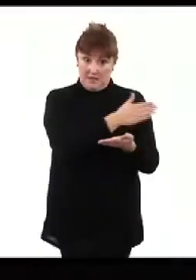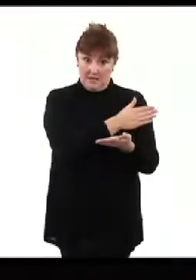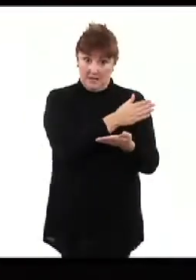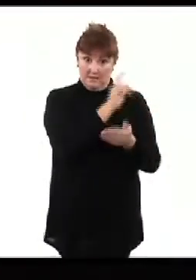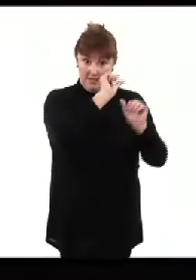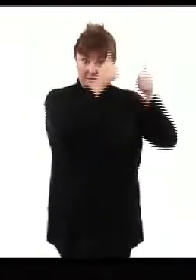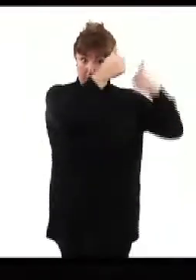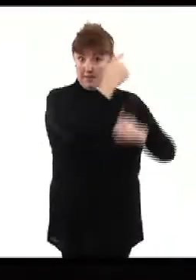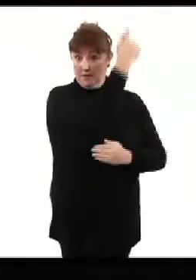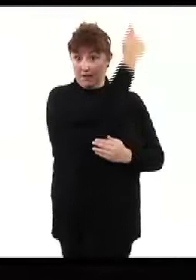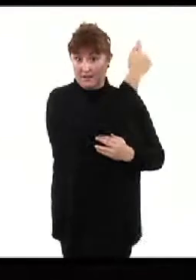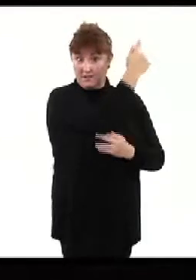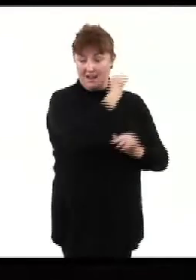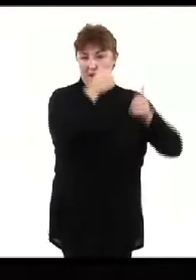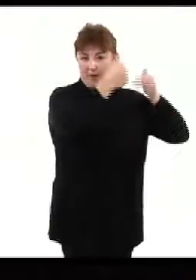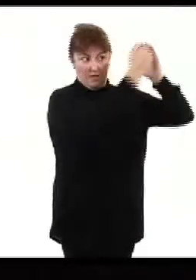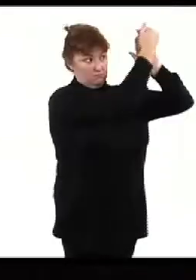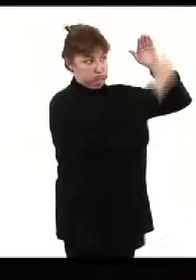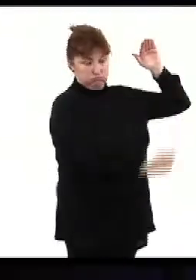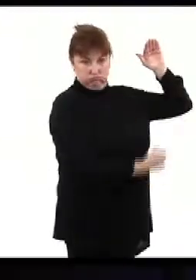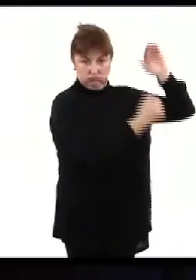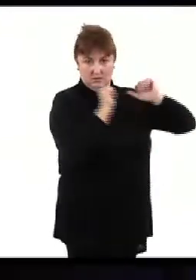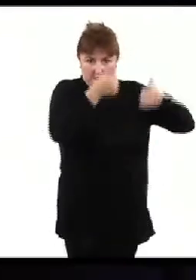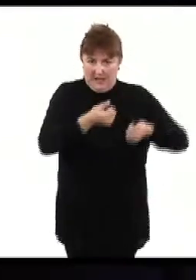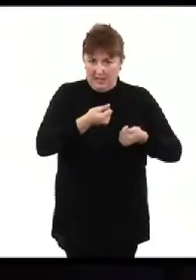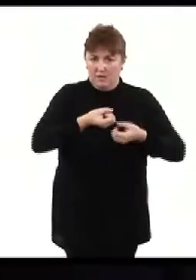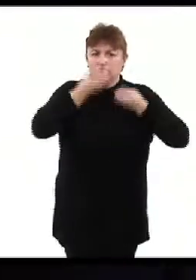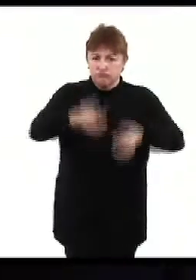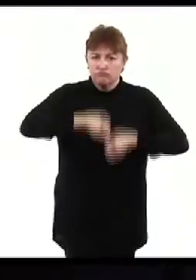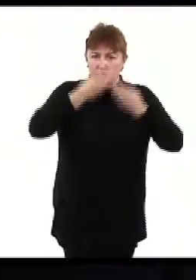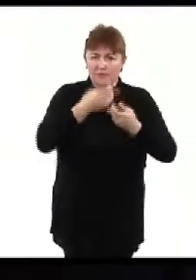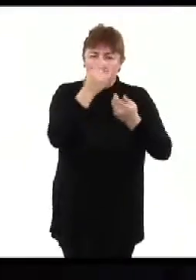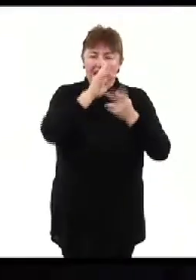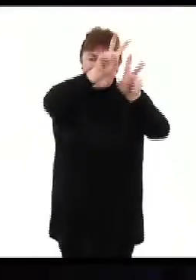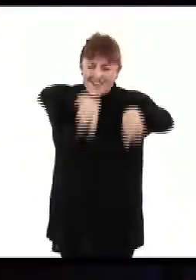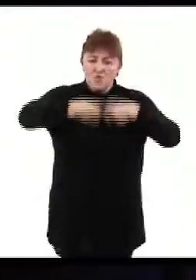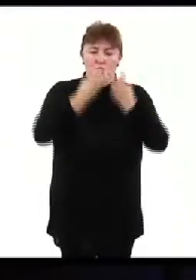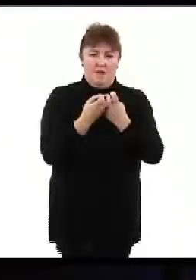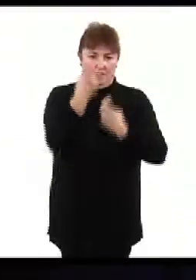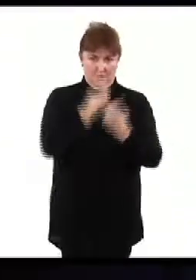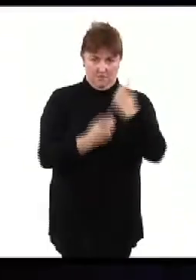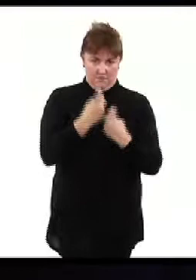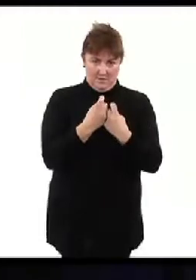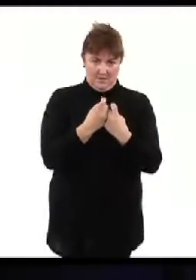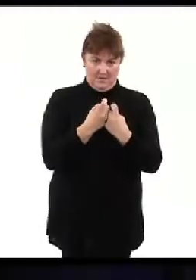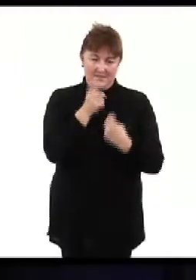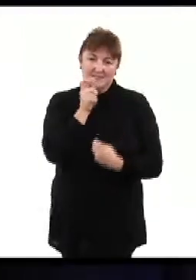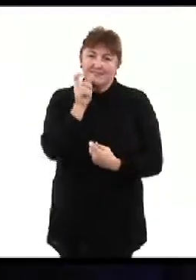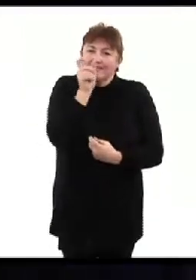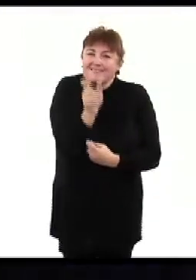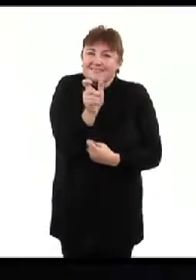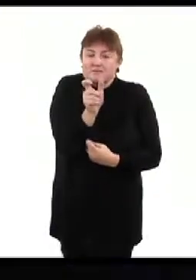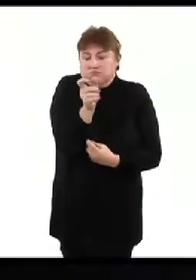At the first part, at the beginning of speech production, there's a retrieval, what the fancy word for lemma.